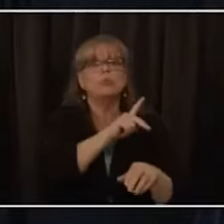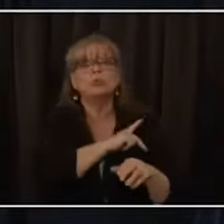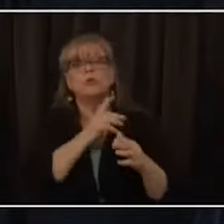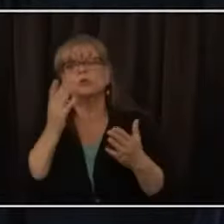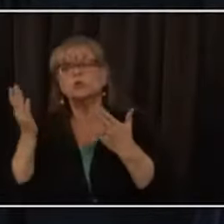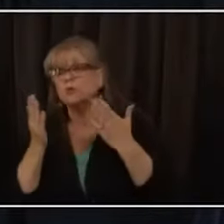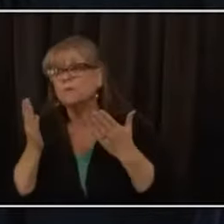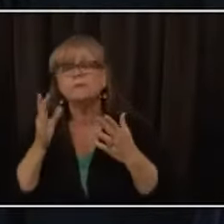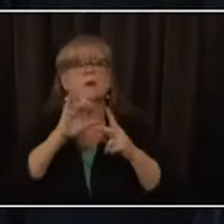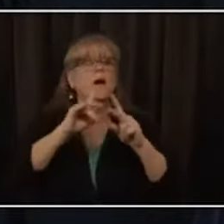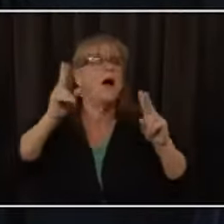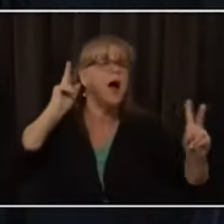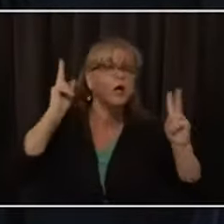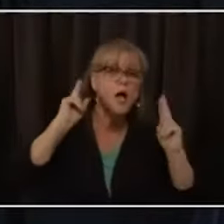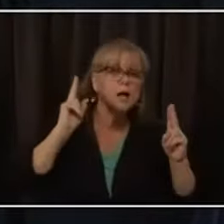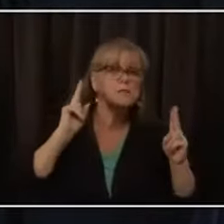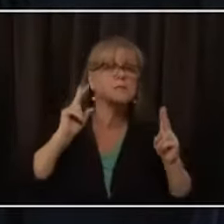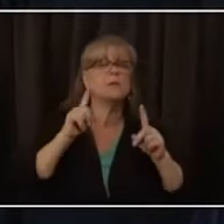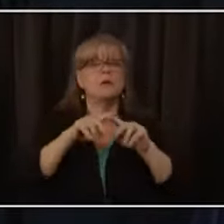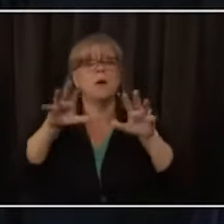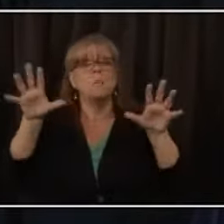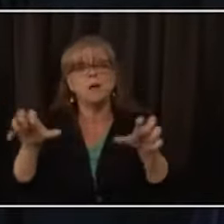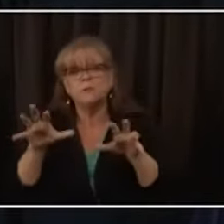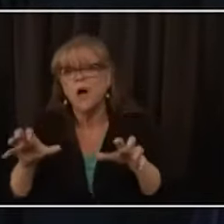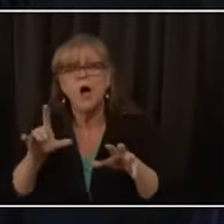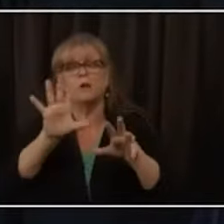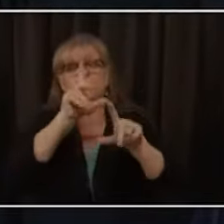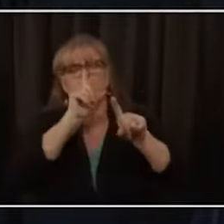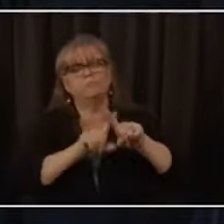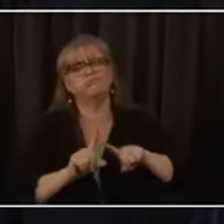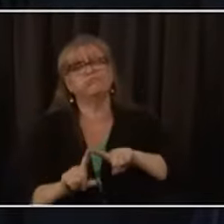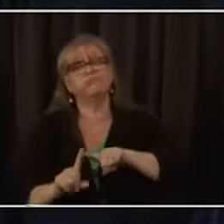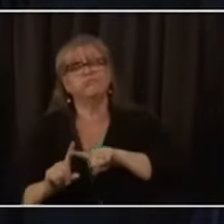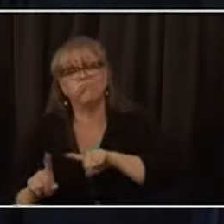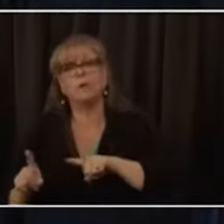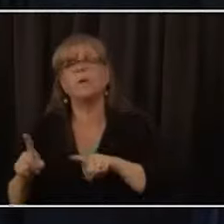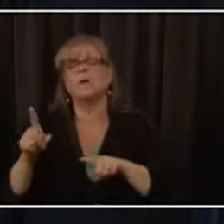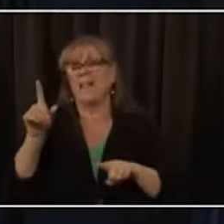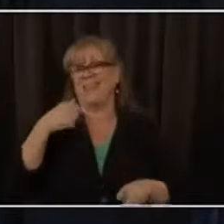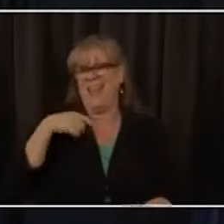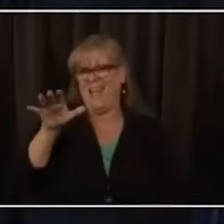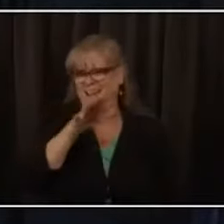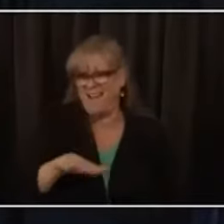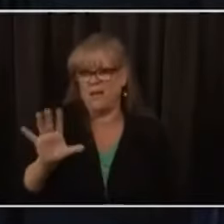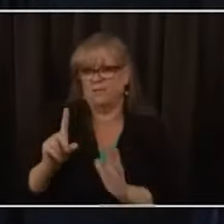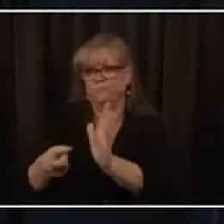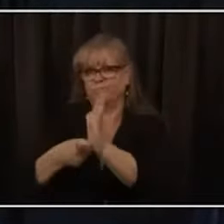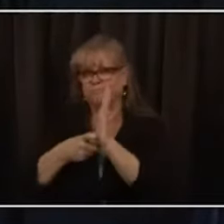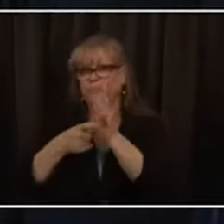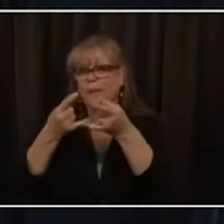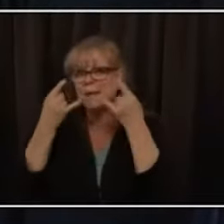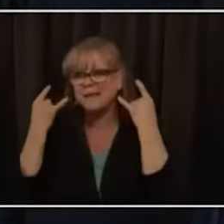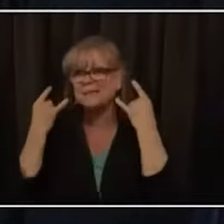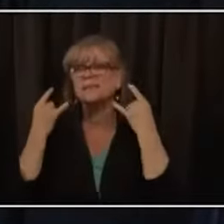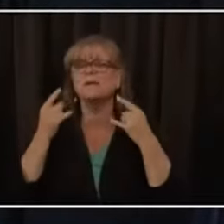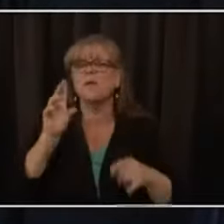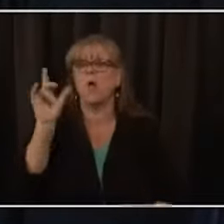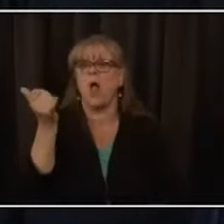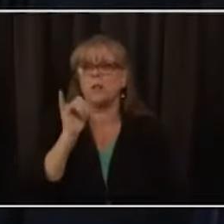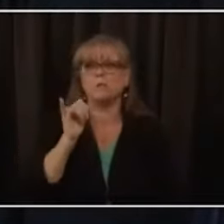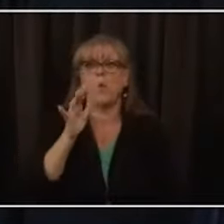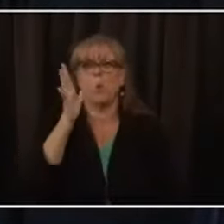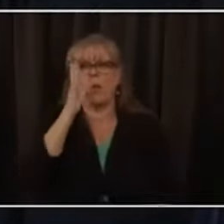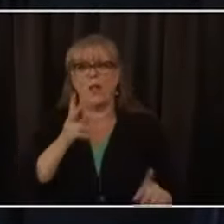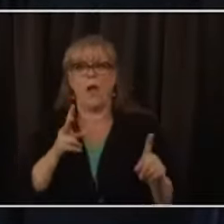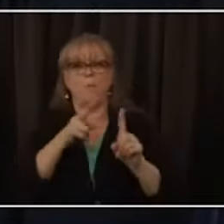public offices of the state, there's a statewide mask mandate. There's other areas where it applies to even more folks.